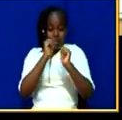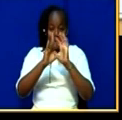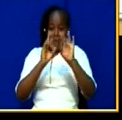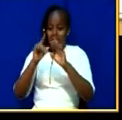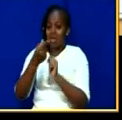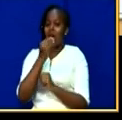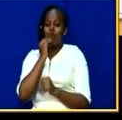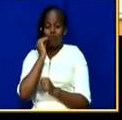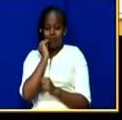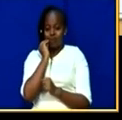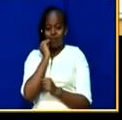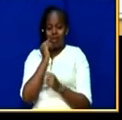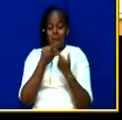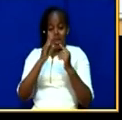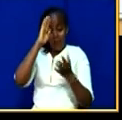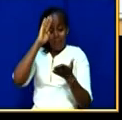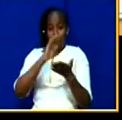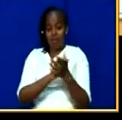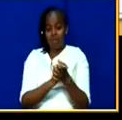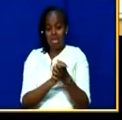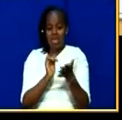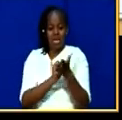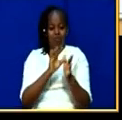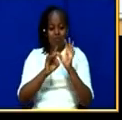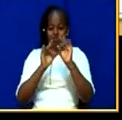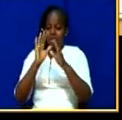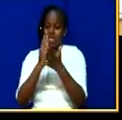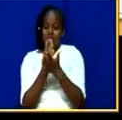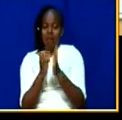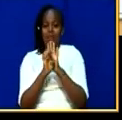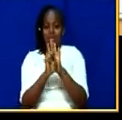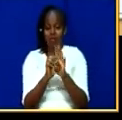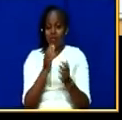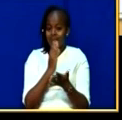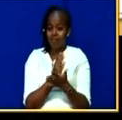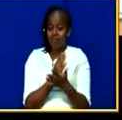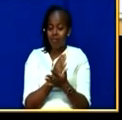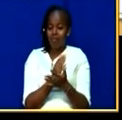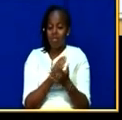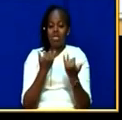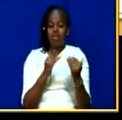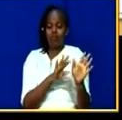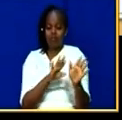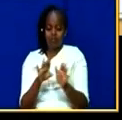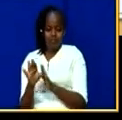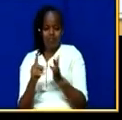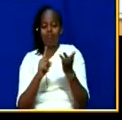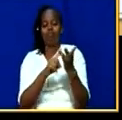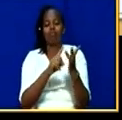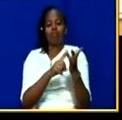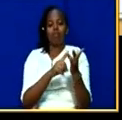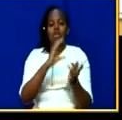at home. I believe you've picked quite some good examples of vegetables. Excellent. When you go to cereals, Cereals. we